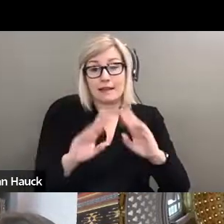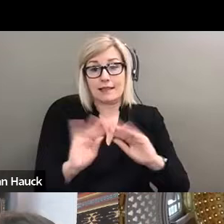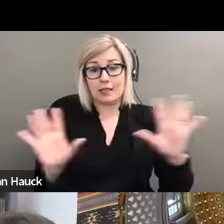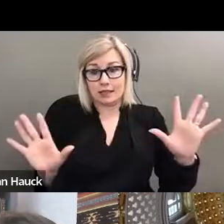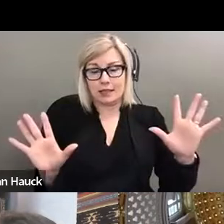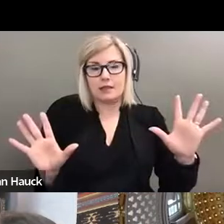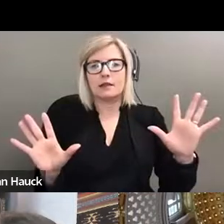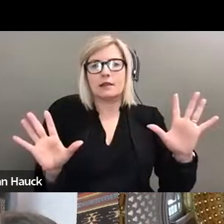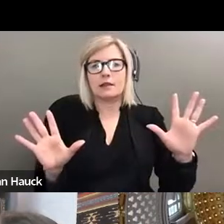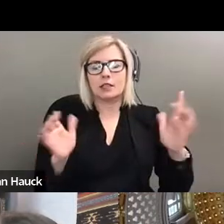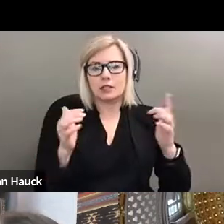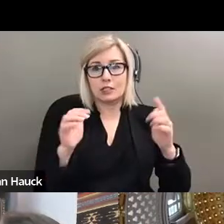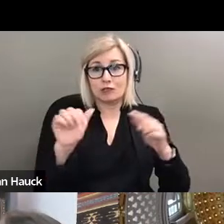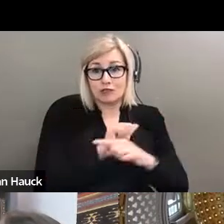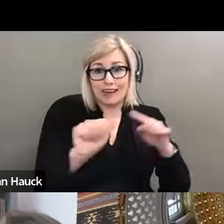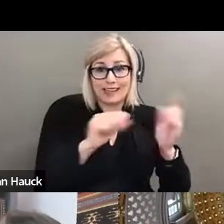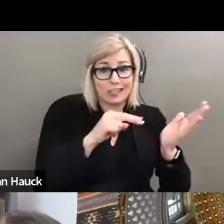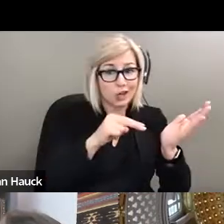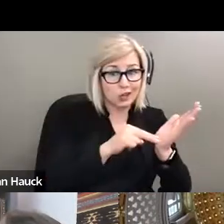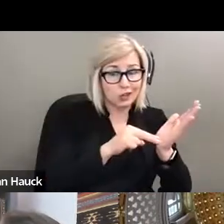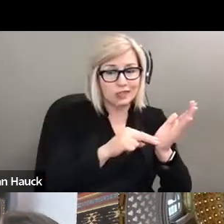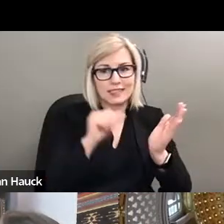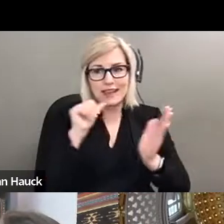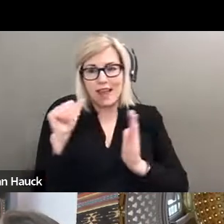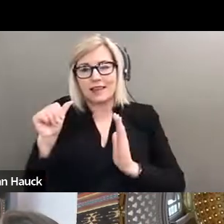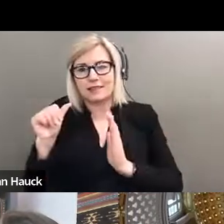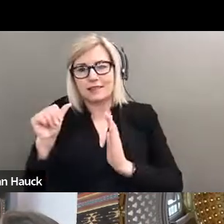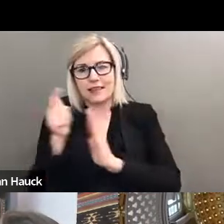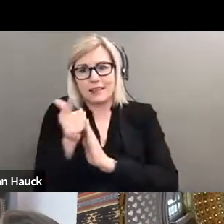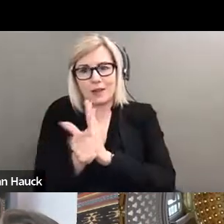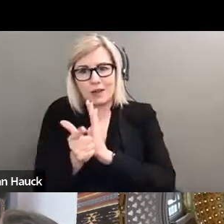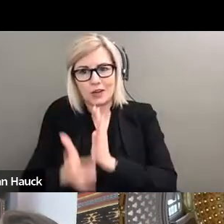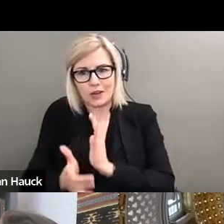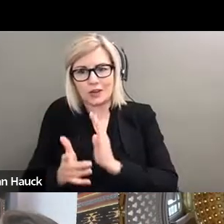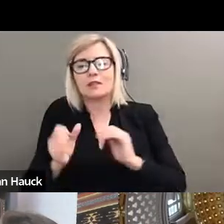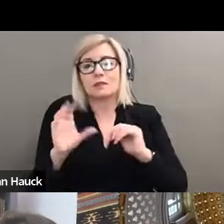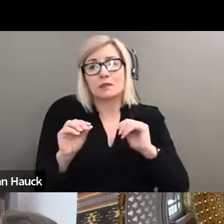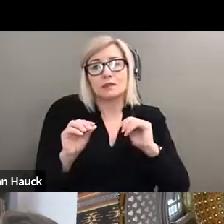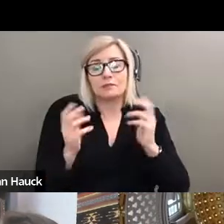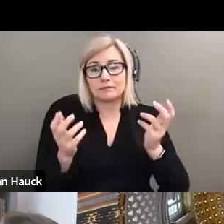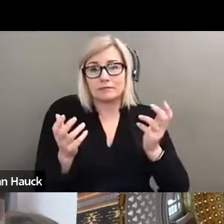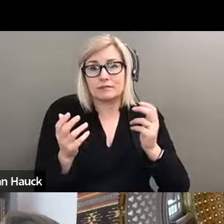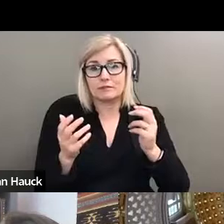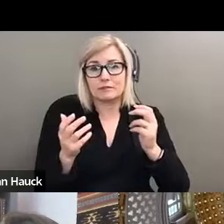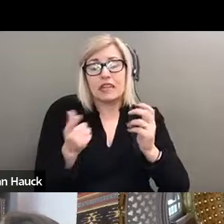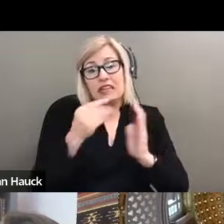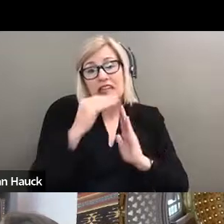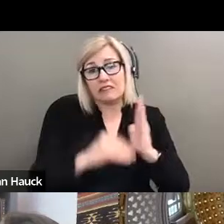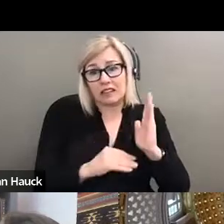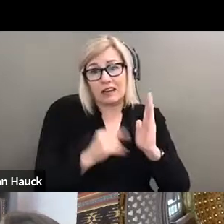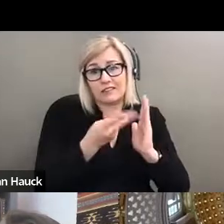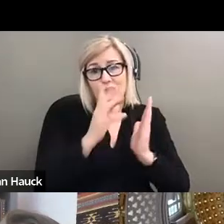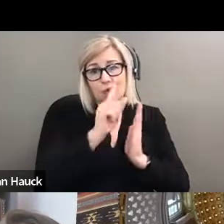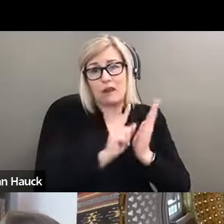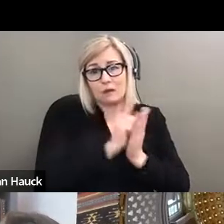that he's trained as a nurse, not as a lawyer. So, and he can fill it out in a few